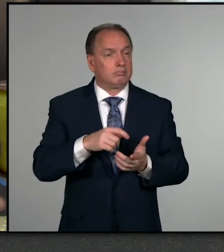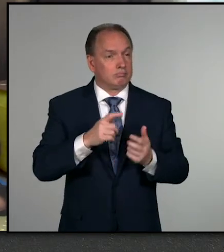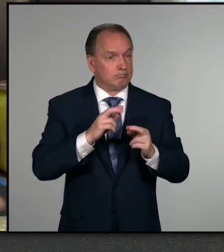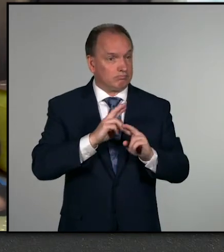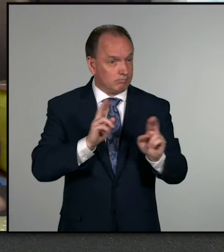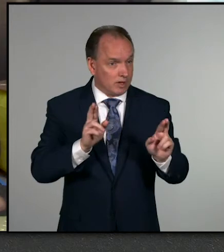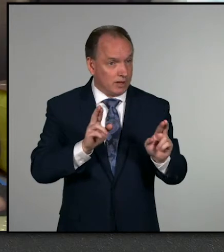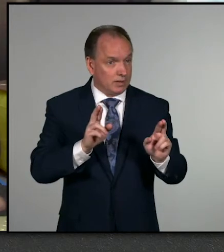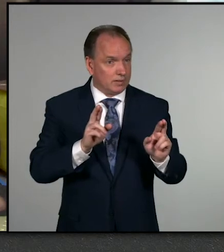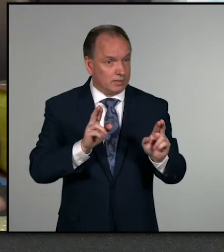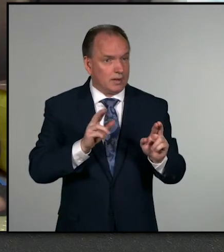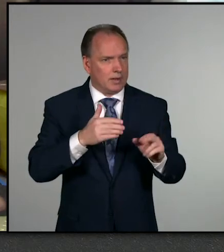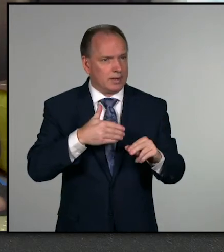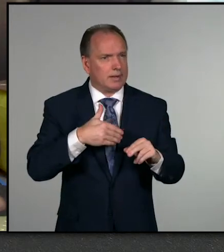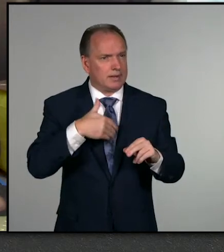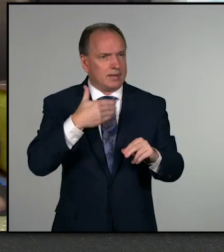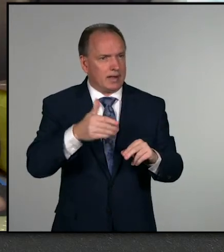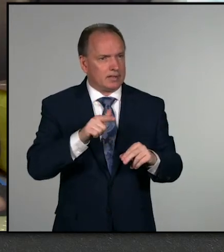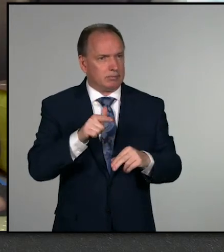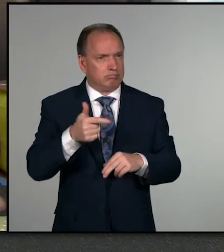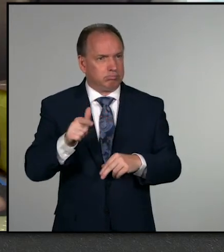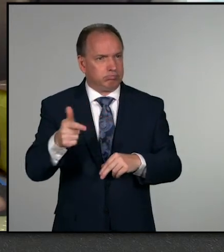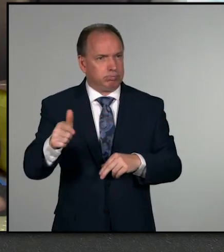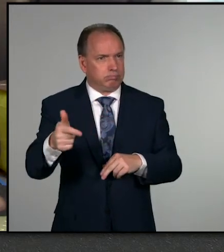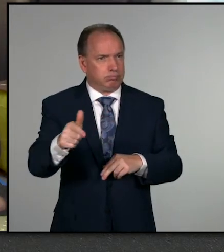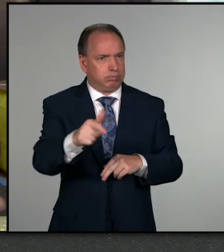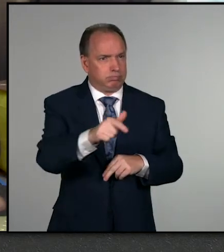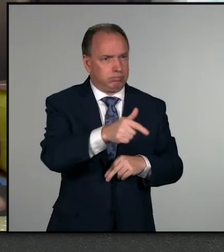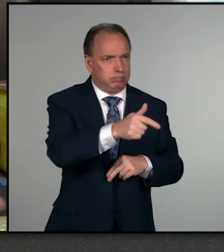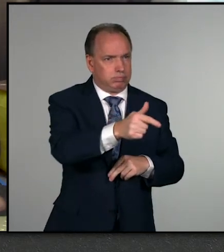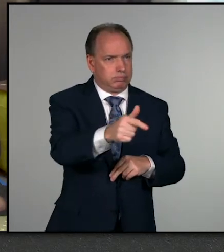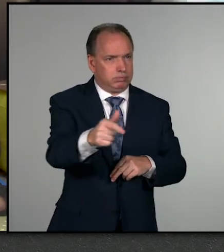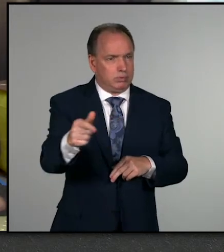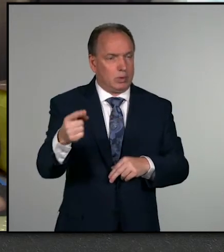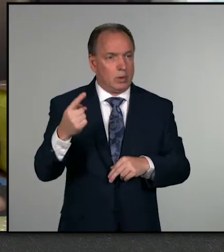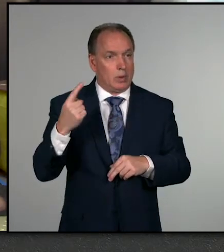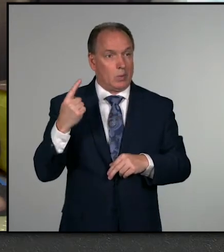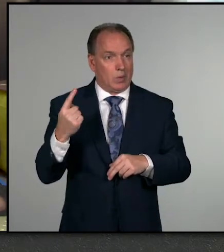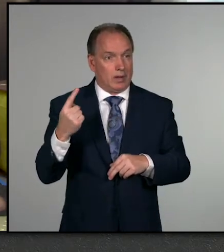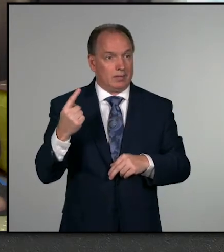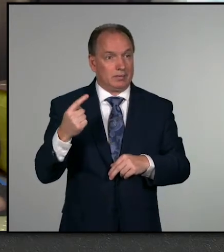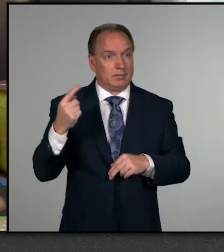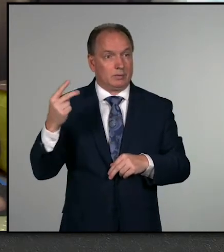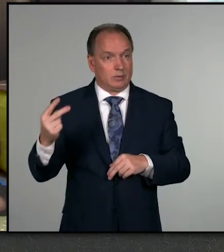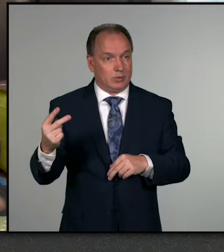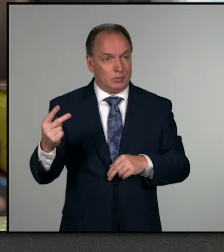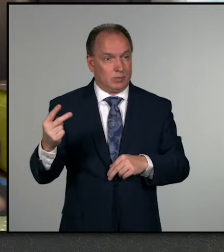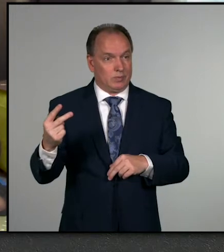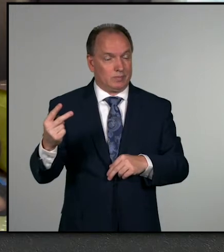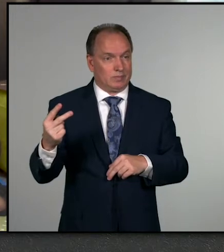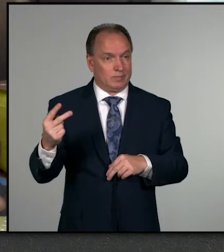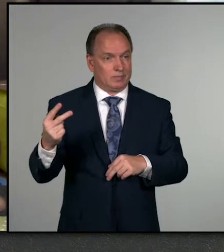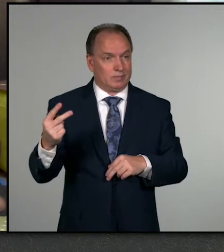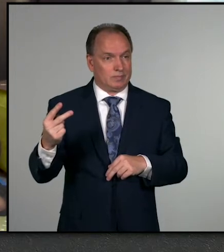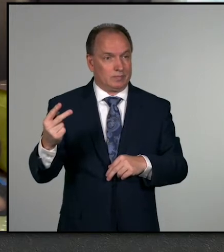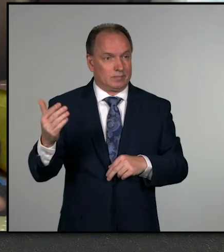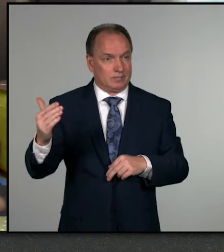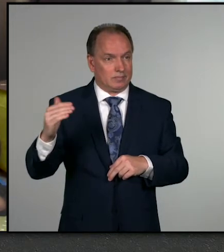bit. Okay. Ready? 1,